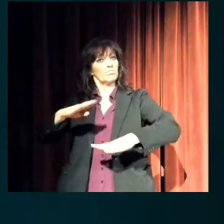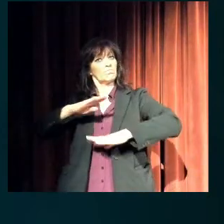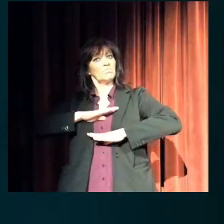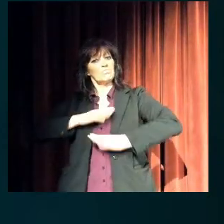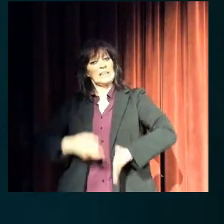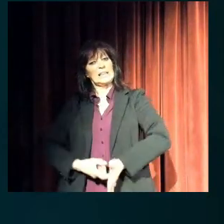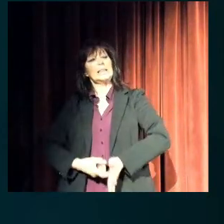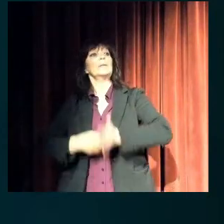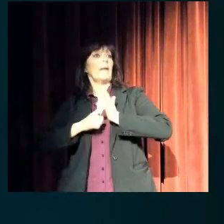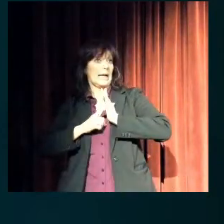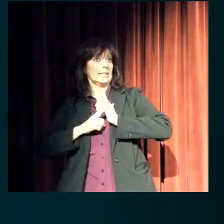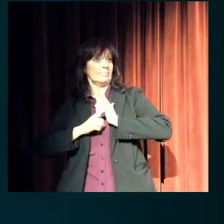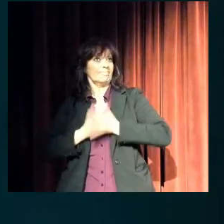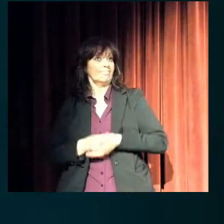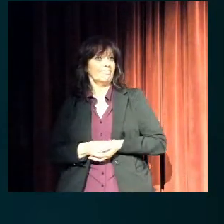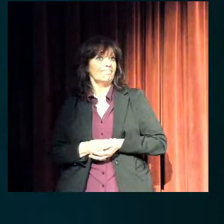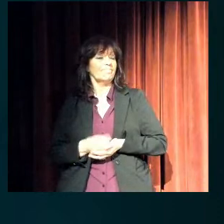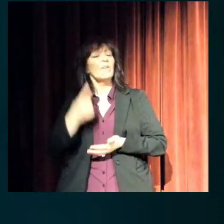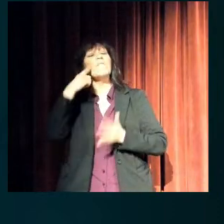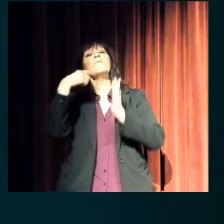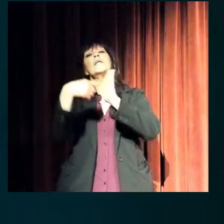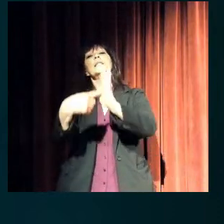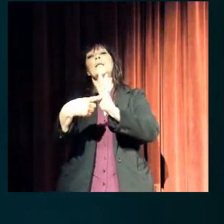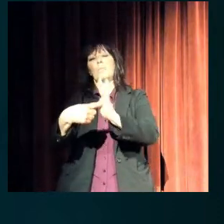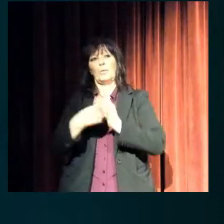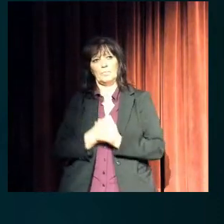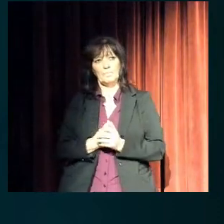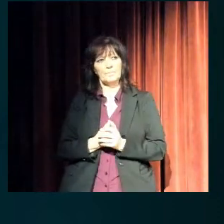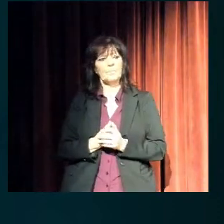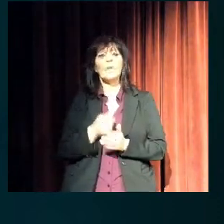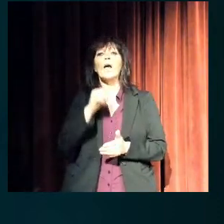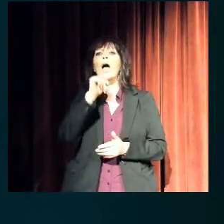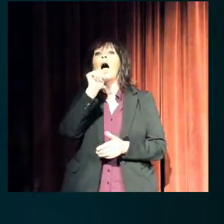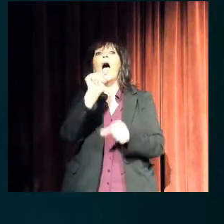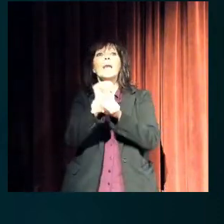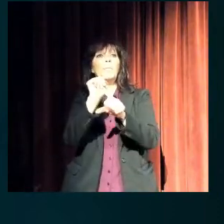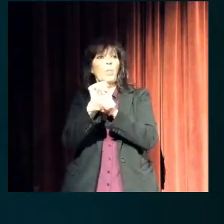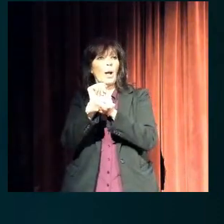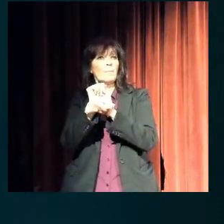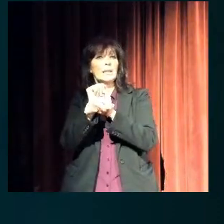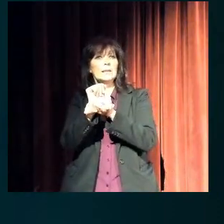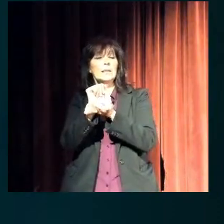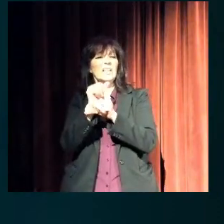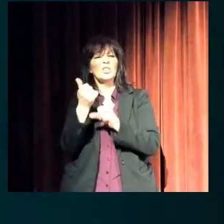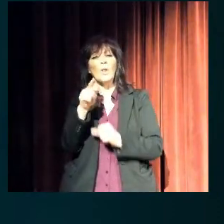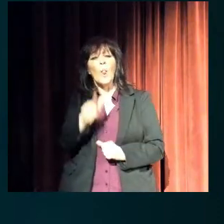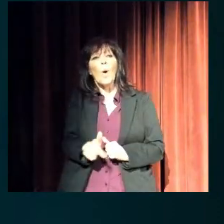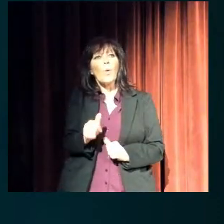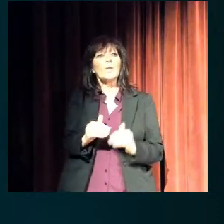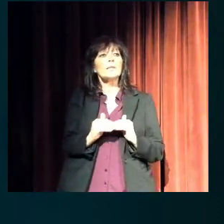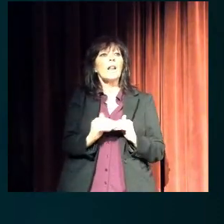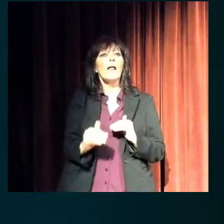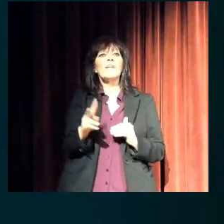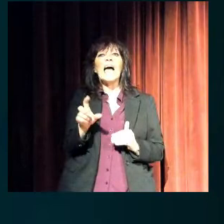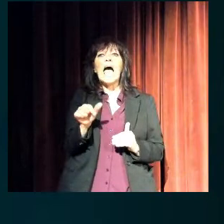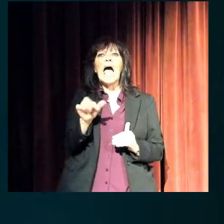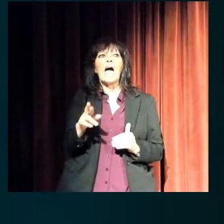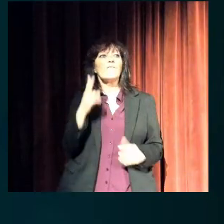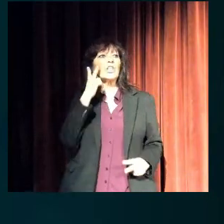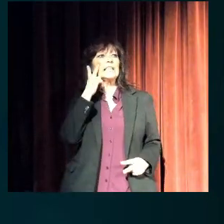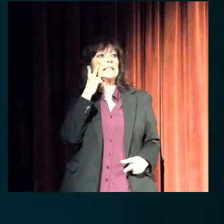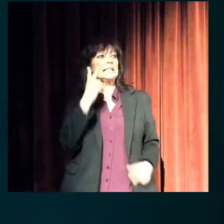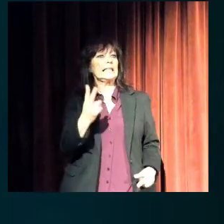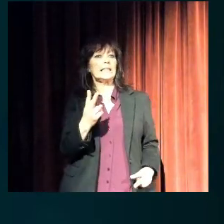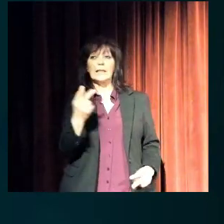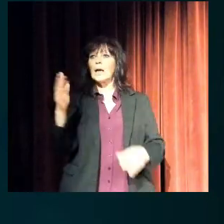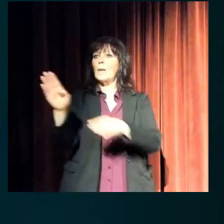demand in our community. For example, unemployment is down to some of the lowest levels ever seen,